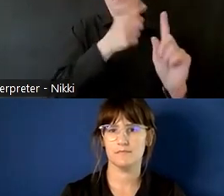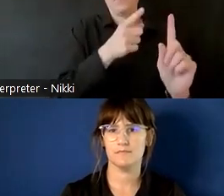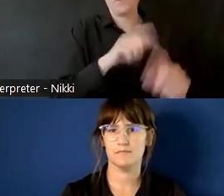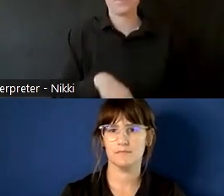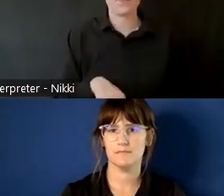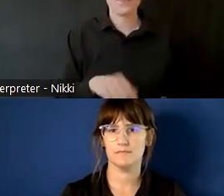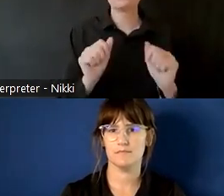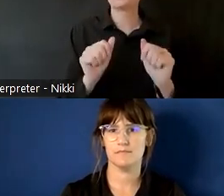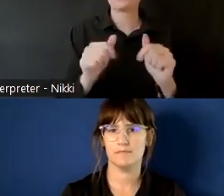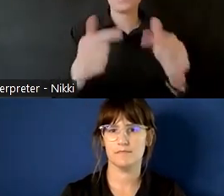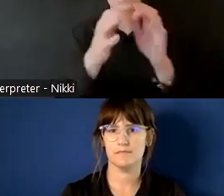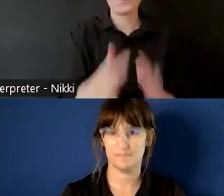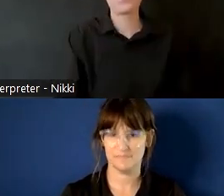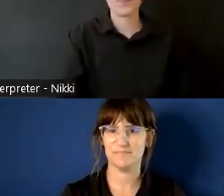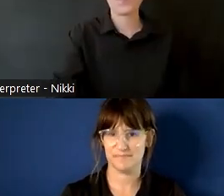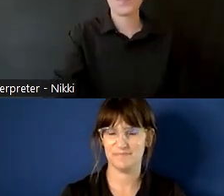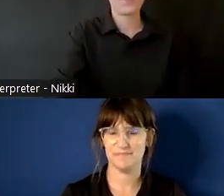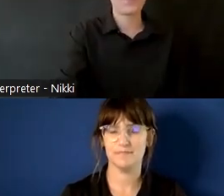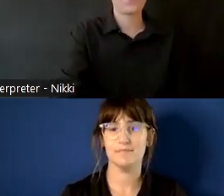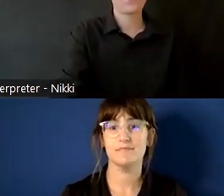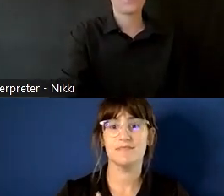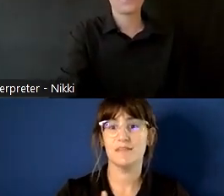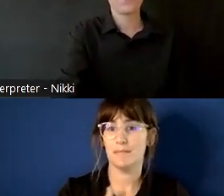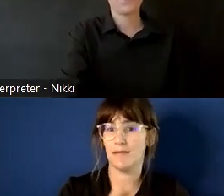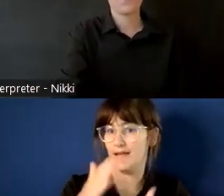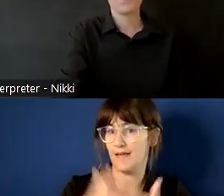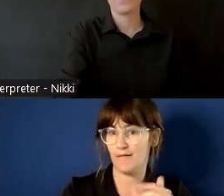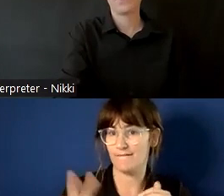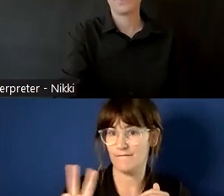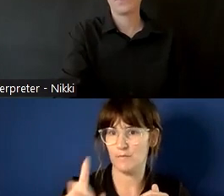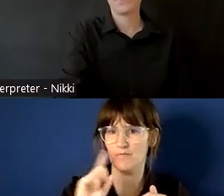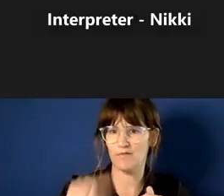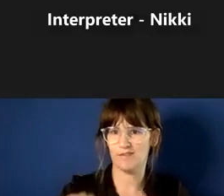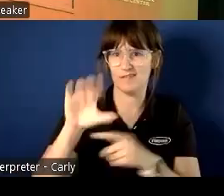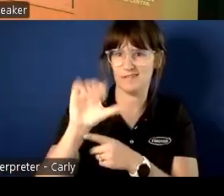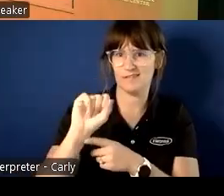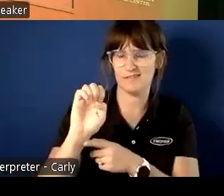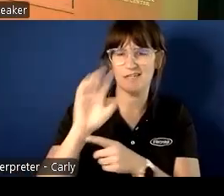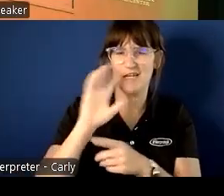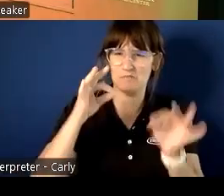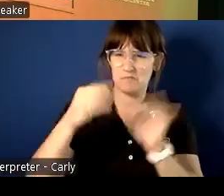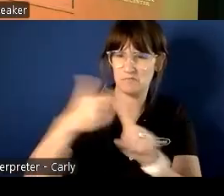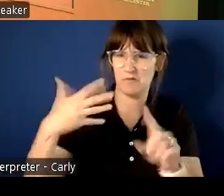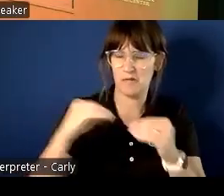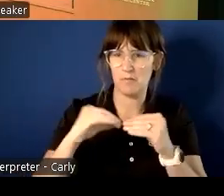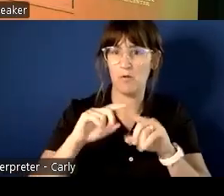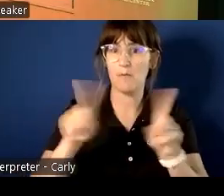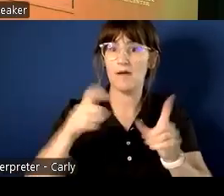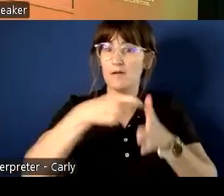And my outcome variables in this case are I'll describe more, but it's ultimately the cost of care. So how